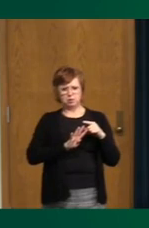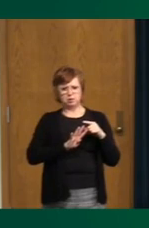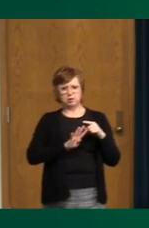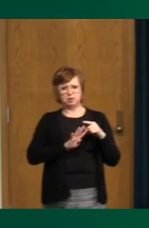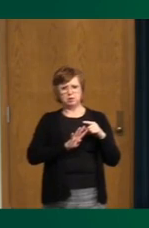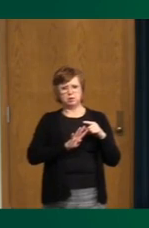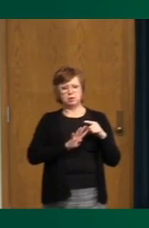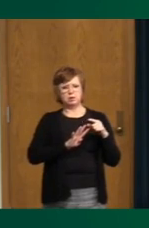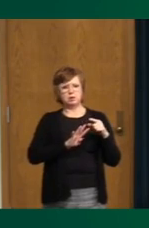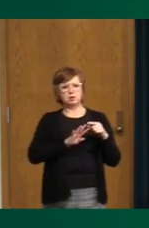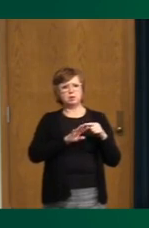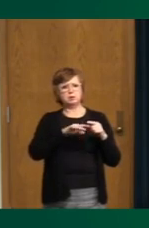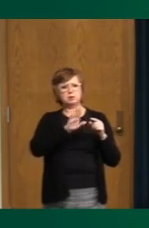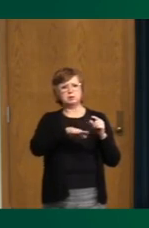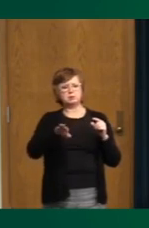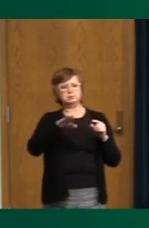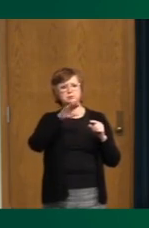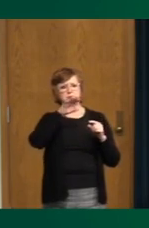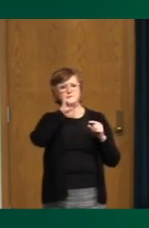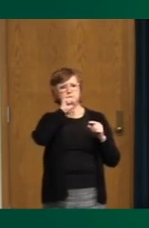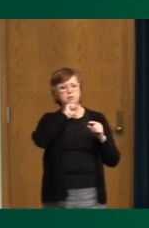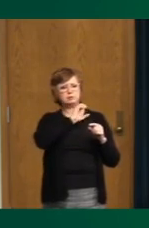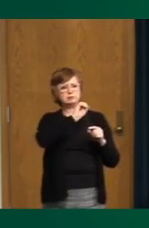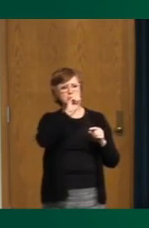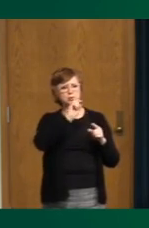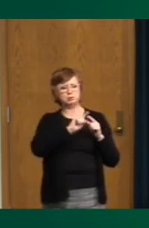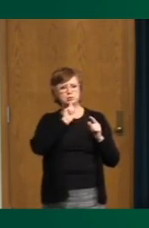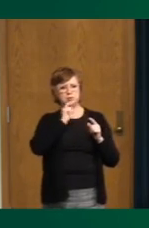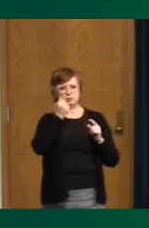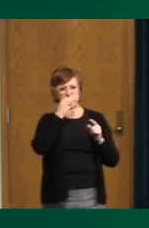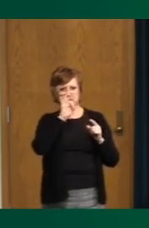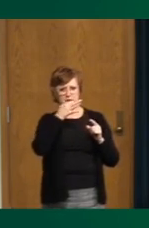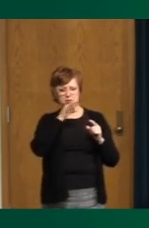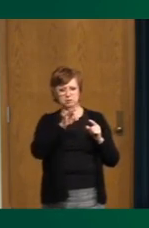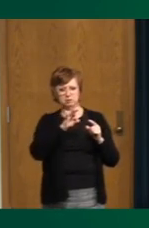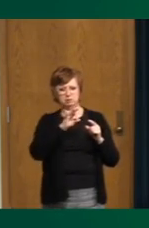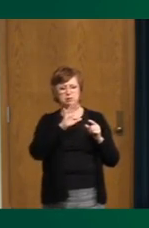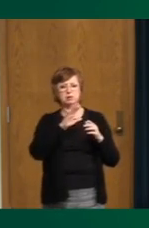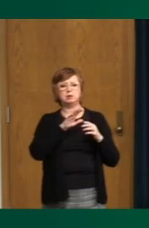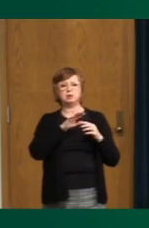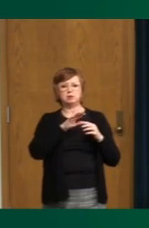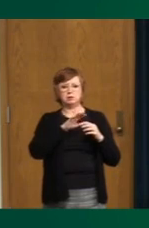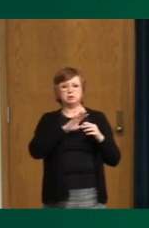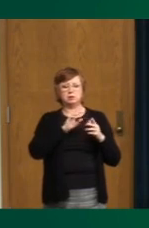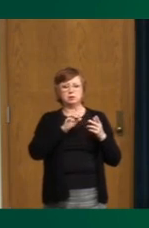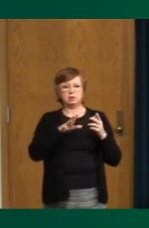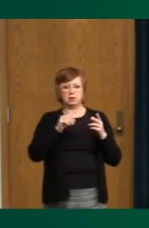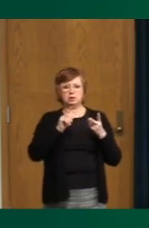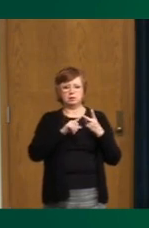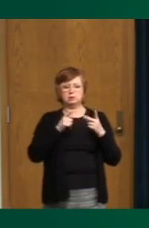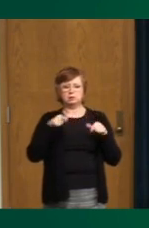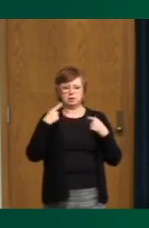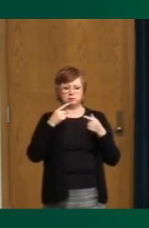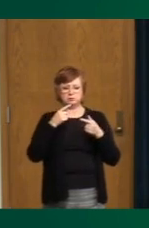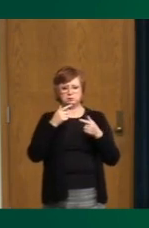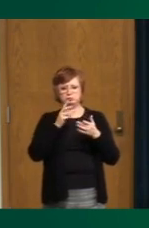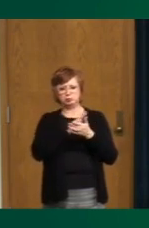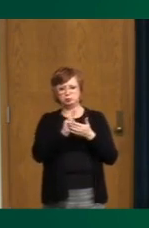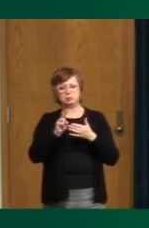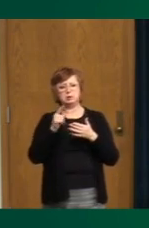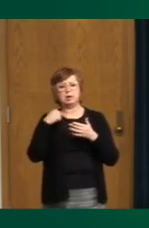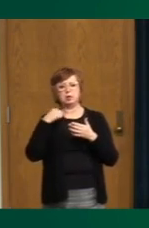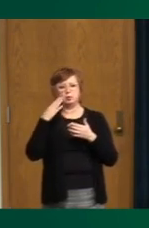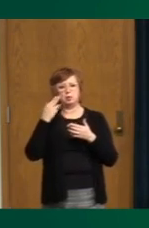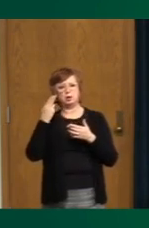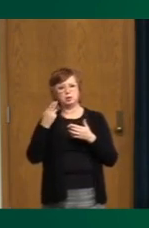0 to 19, and it's been rising frequently over the last number of weeks. I know high schools have gone